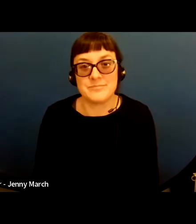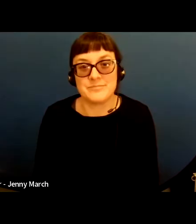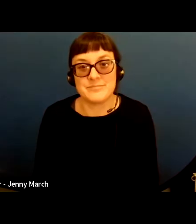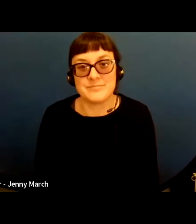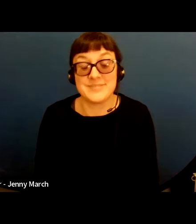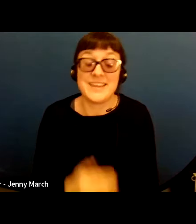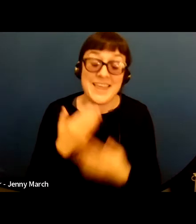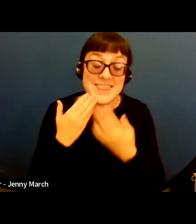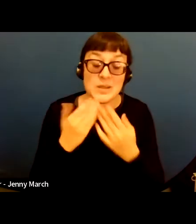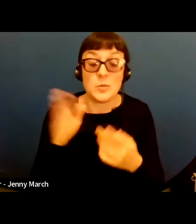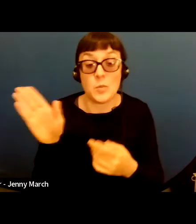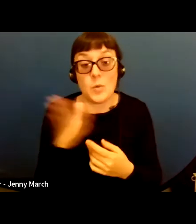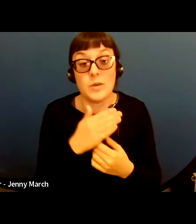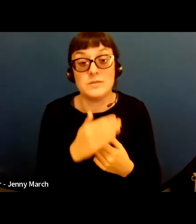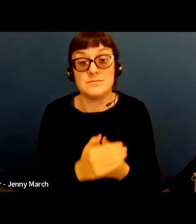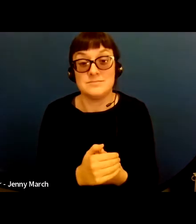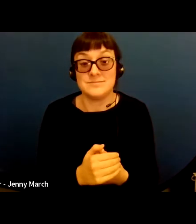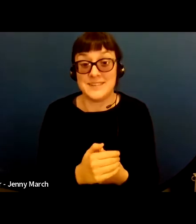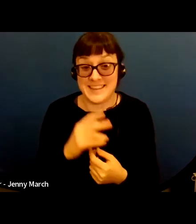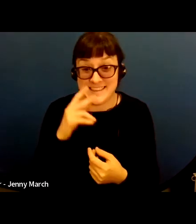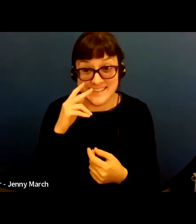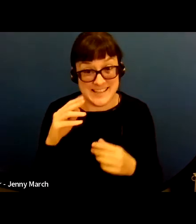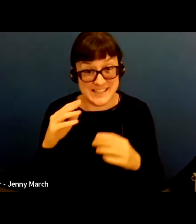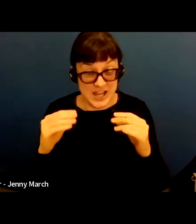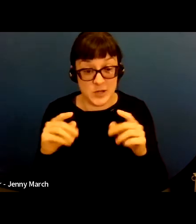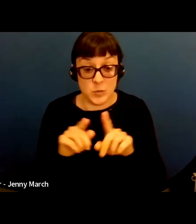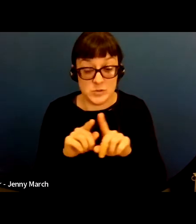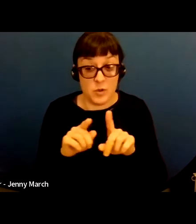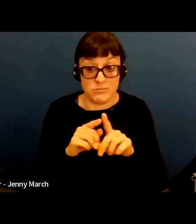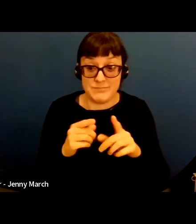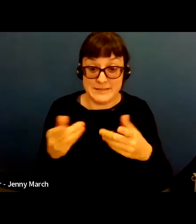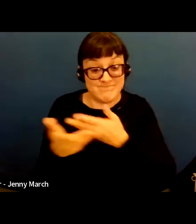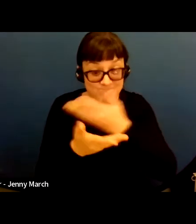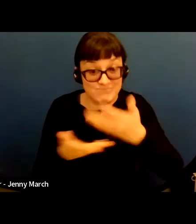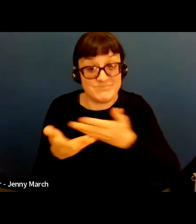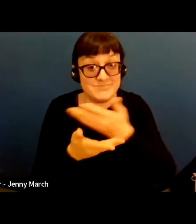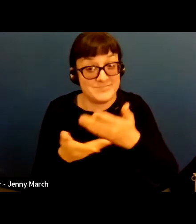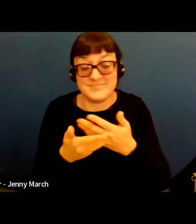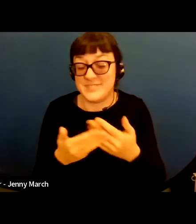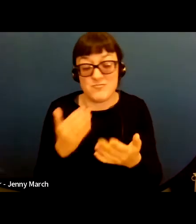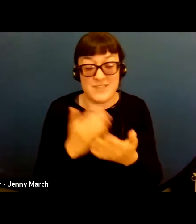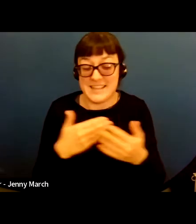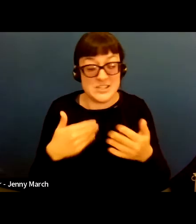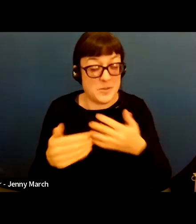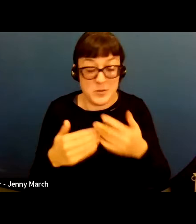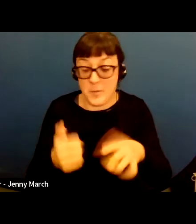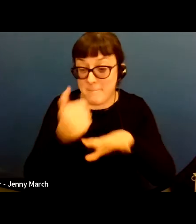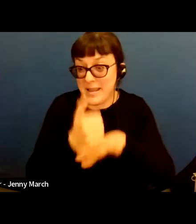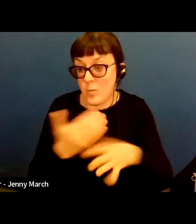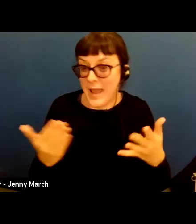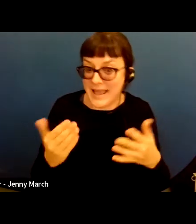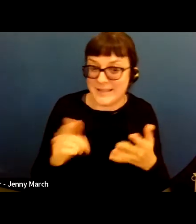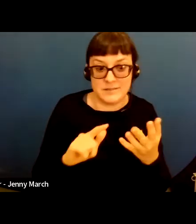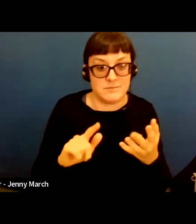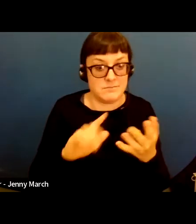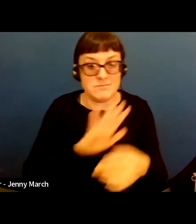to everybody. I think we're seeing in the chat and in the conversations that have happened that it doesn't matter if you're based in the UK or